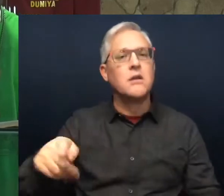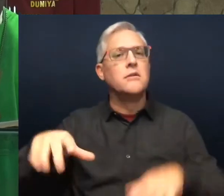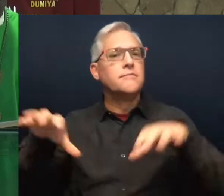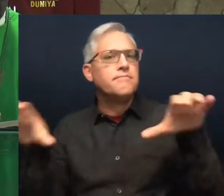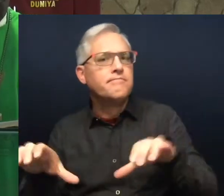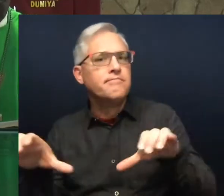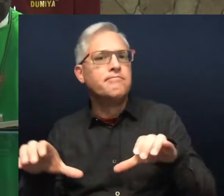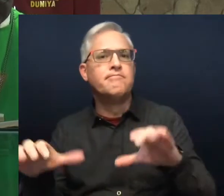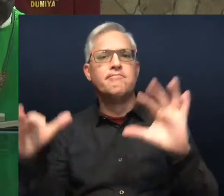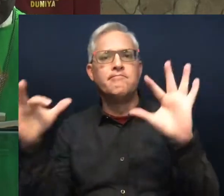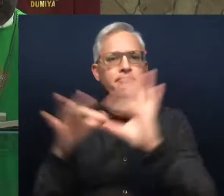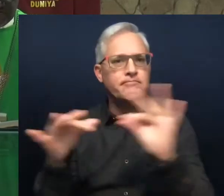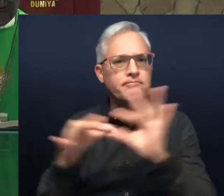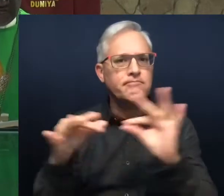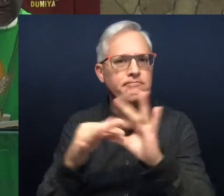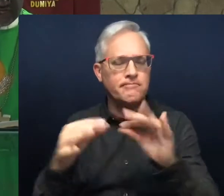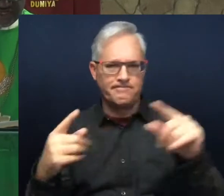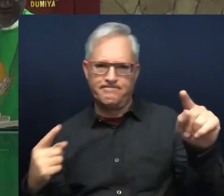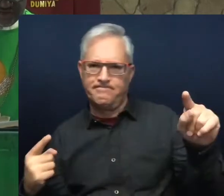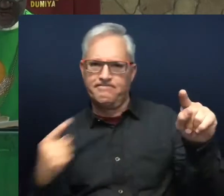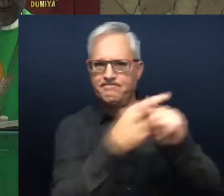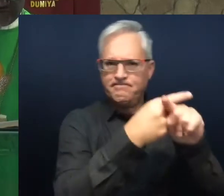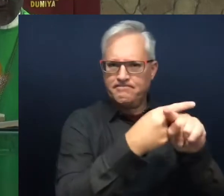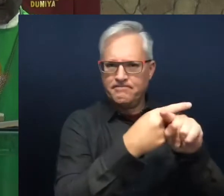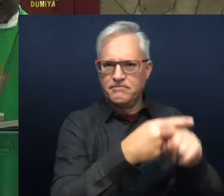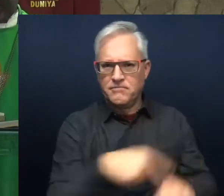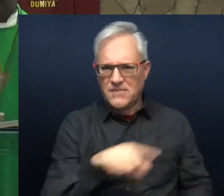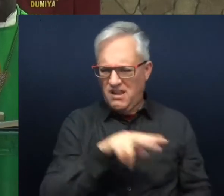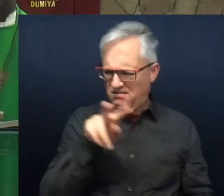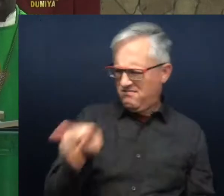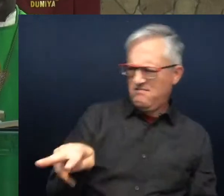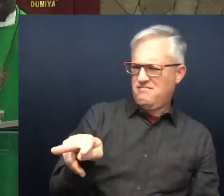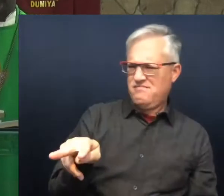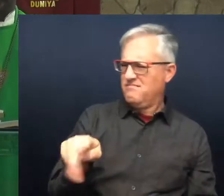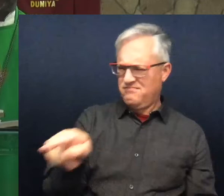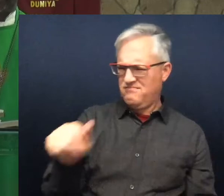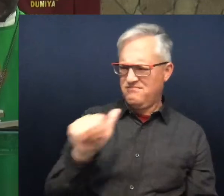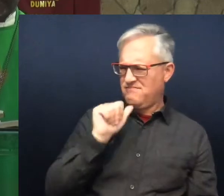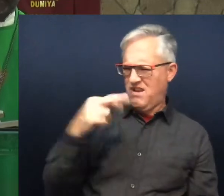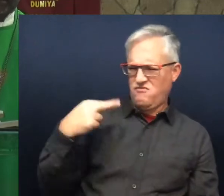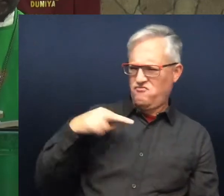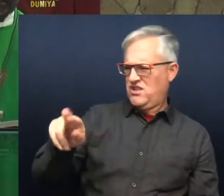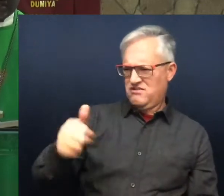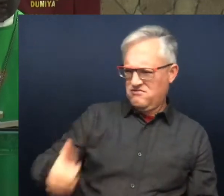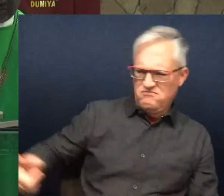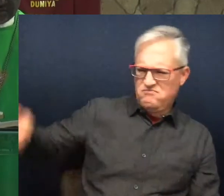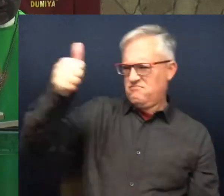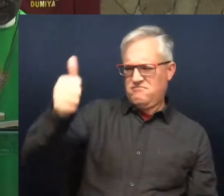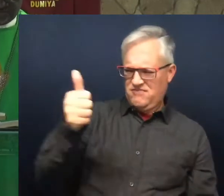does, because they believed he did not have the qualifications of a religious elite.